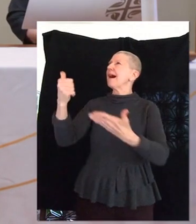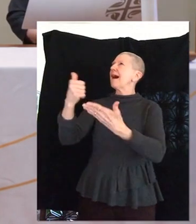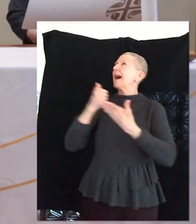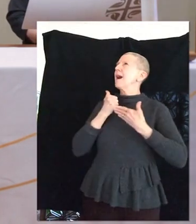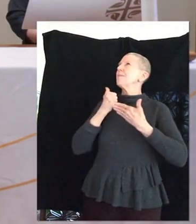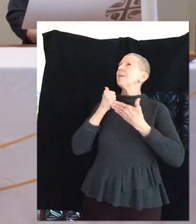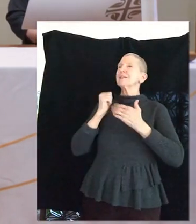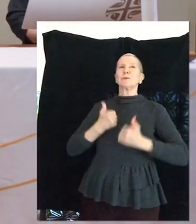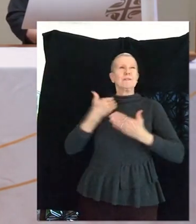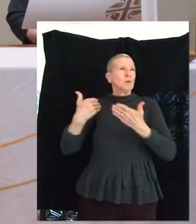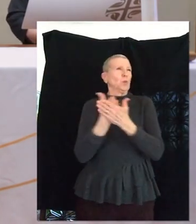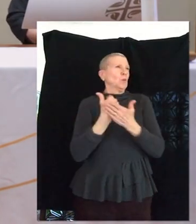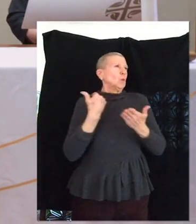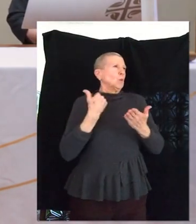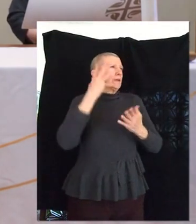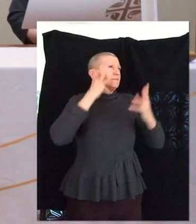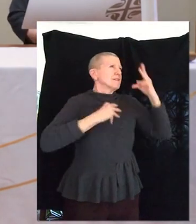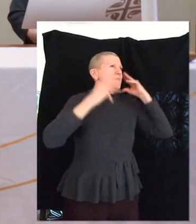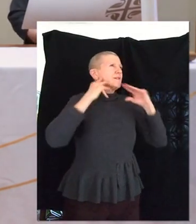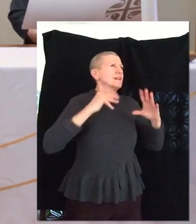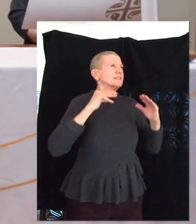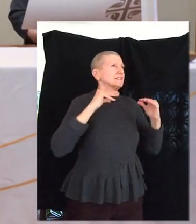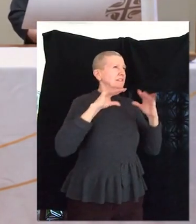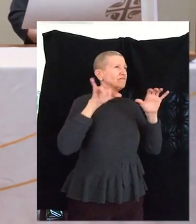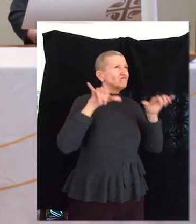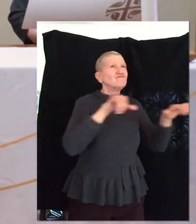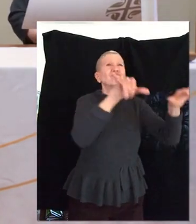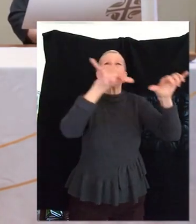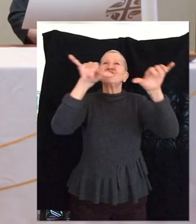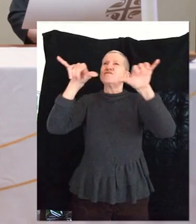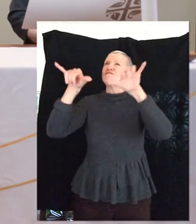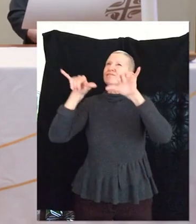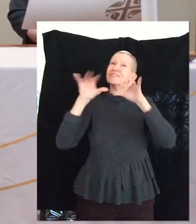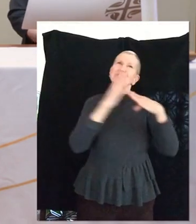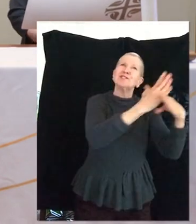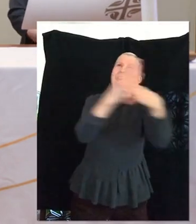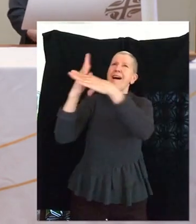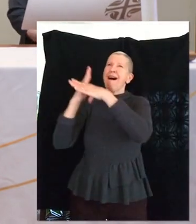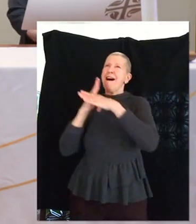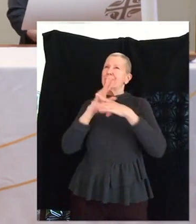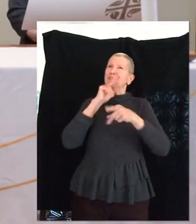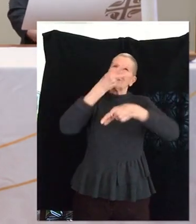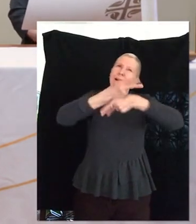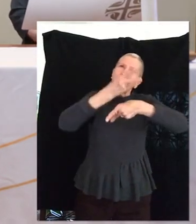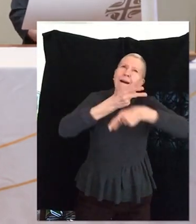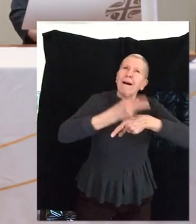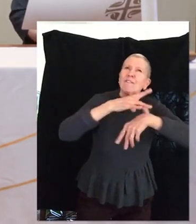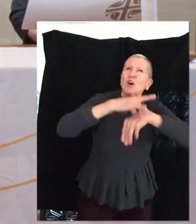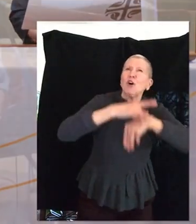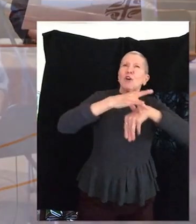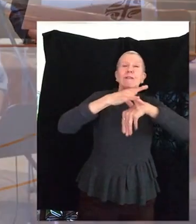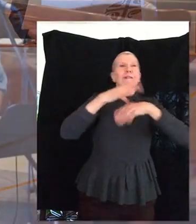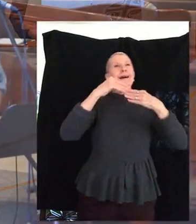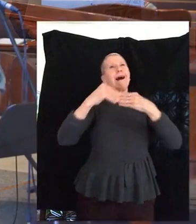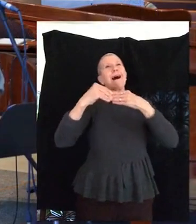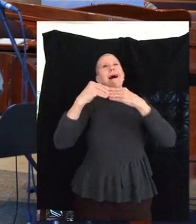mutuality, just distribution, and sustainable sharing. Guide the nations and governments to